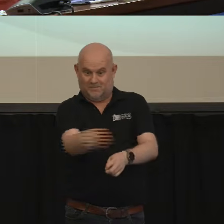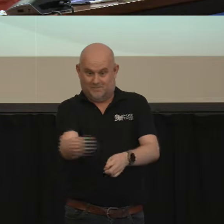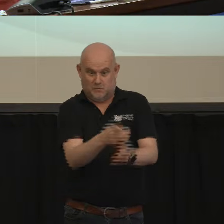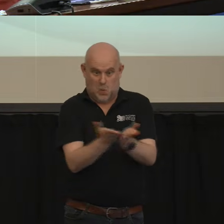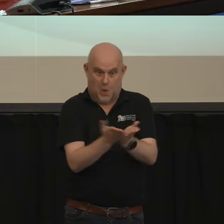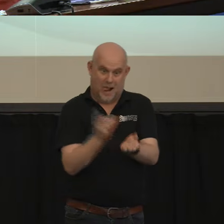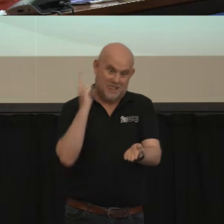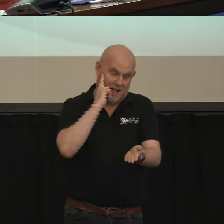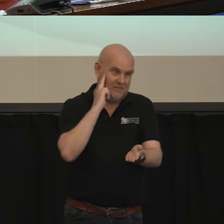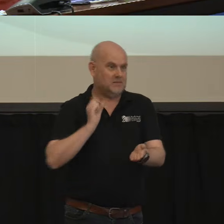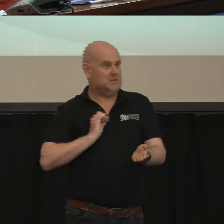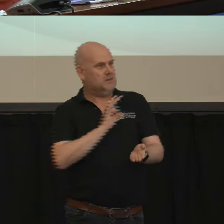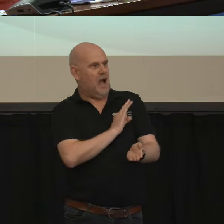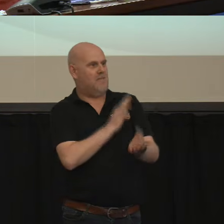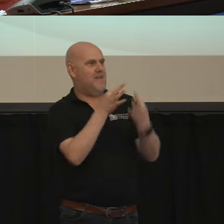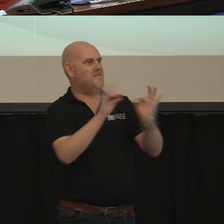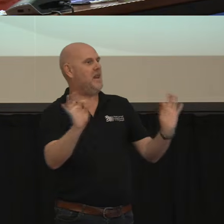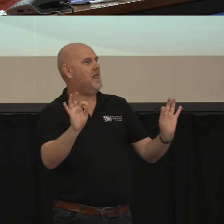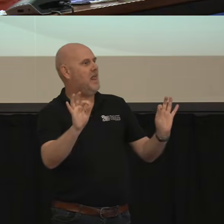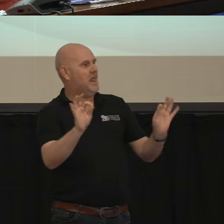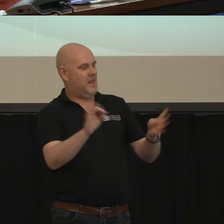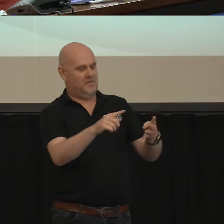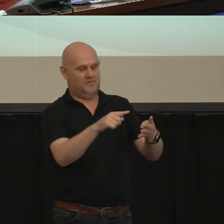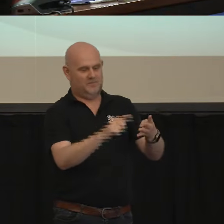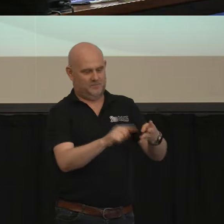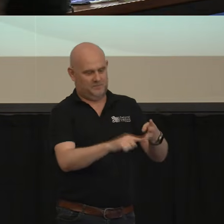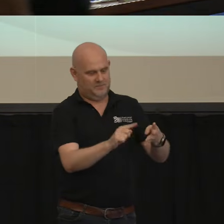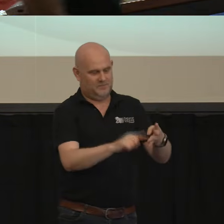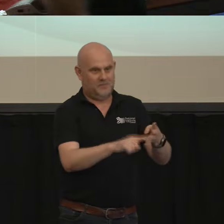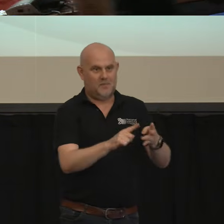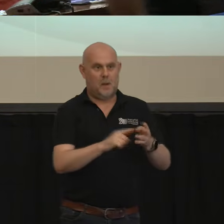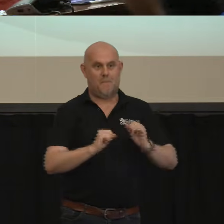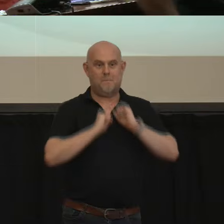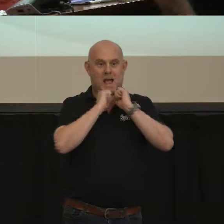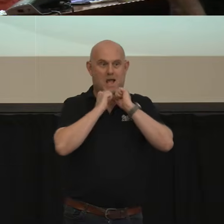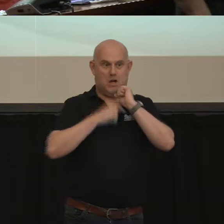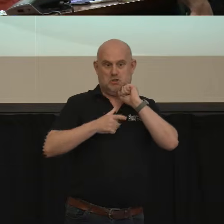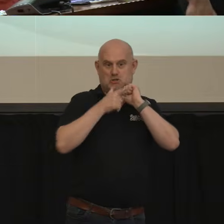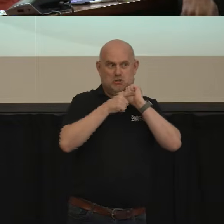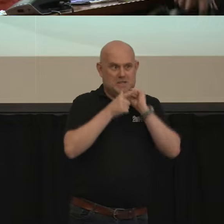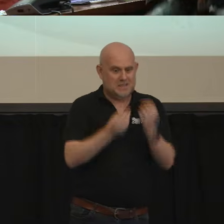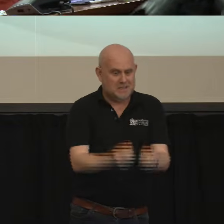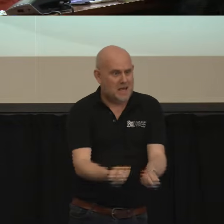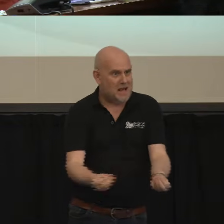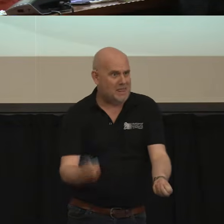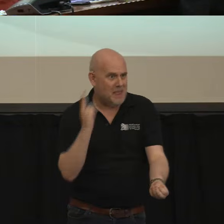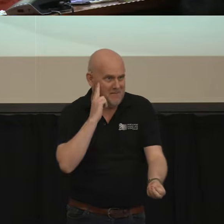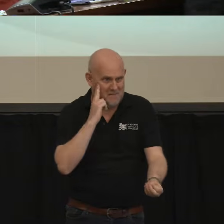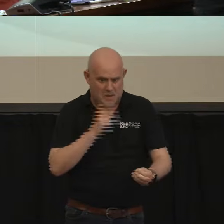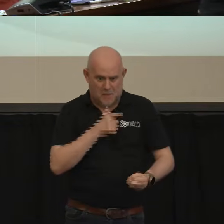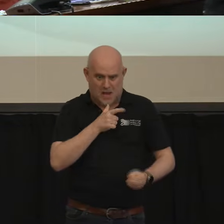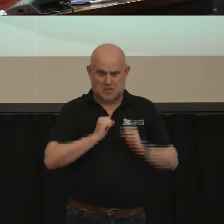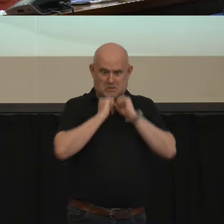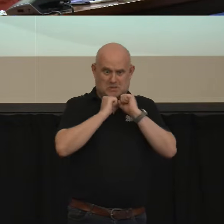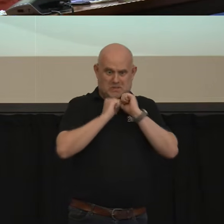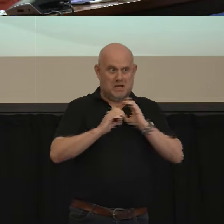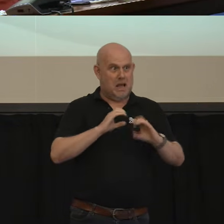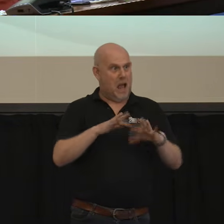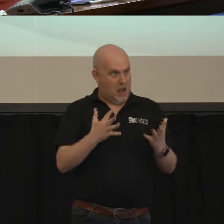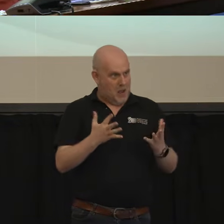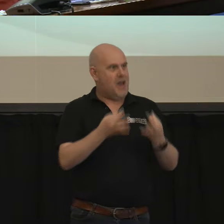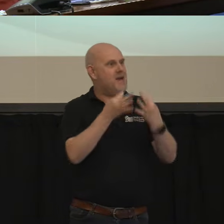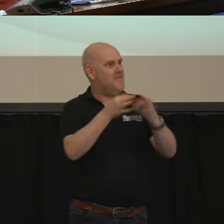all staff at schools for the deaf, they get free access to the full version, and also parents of deaf